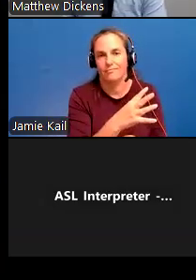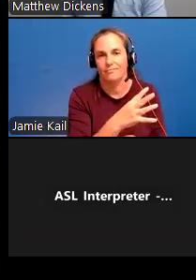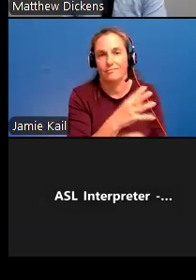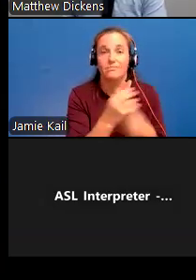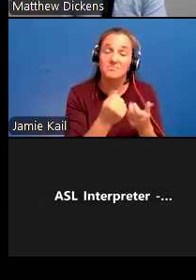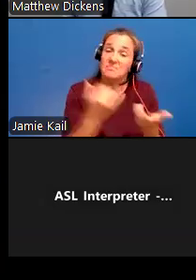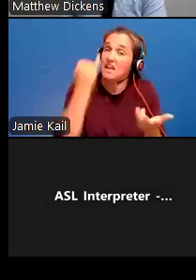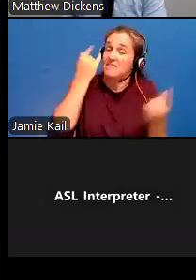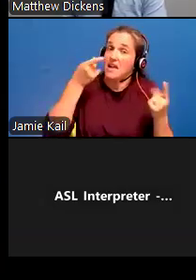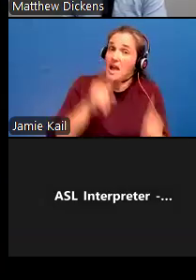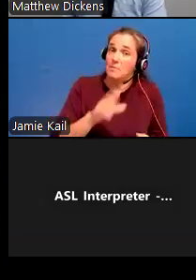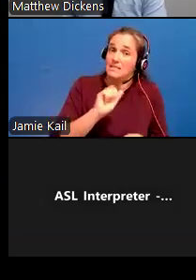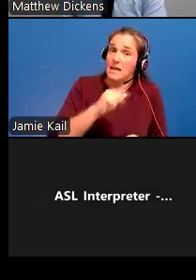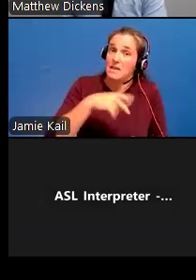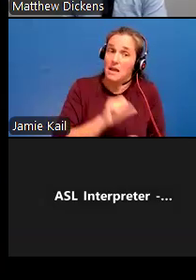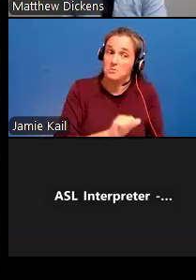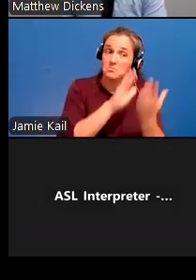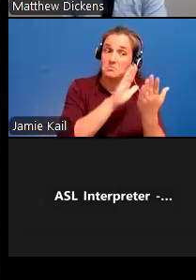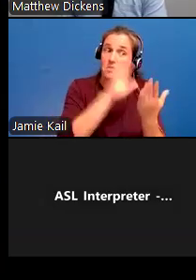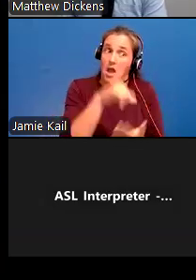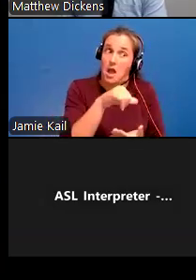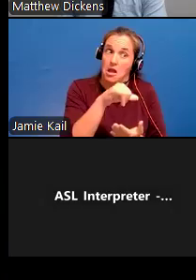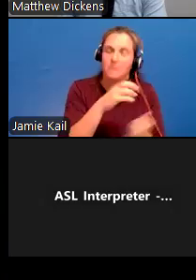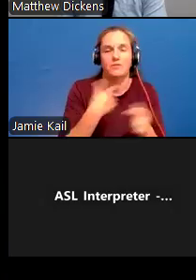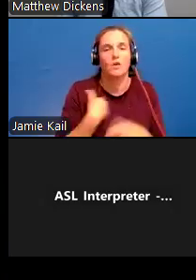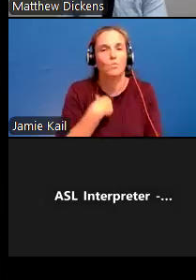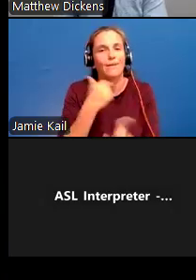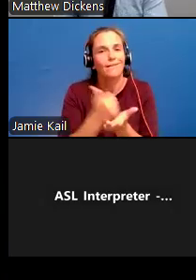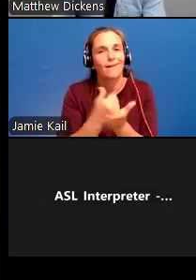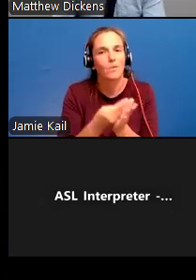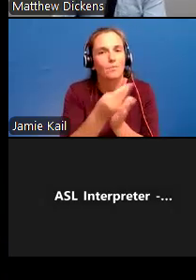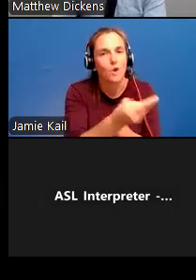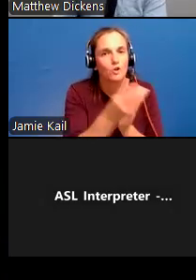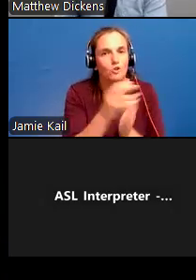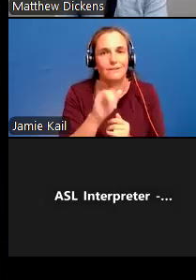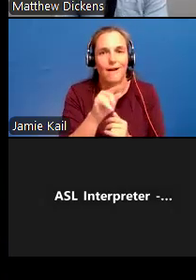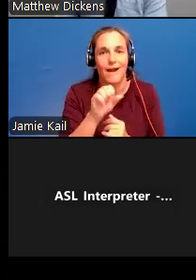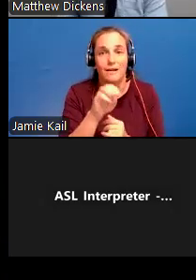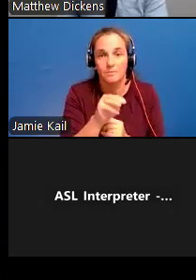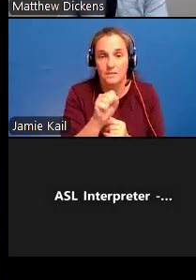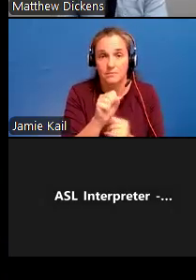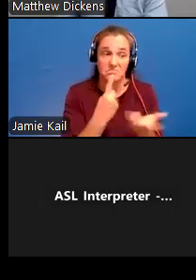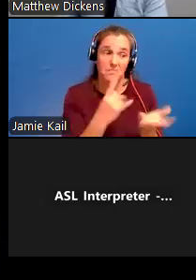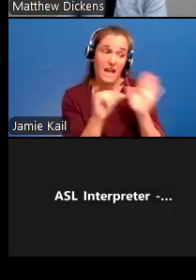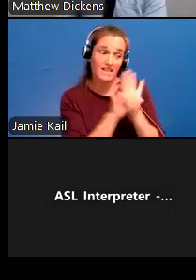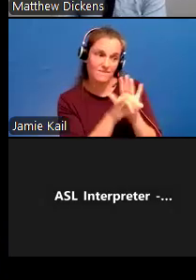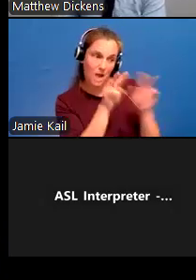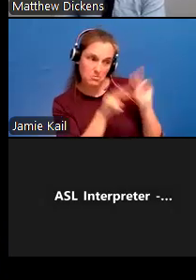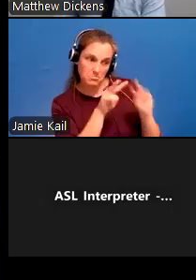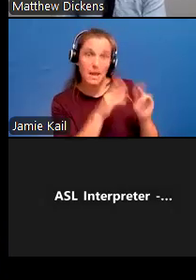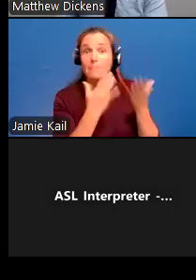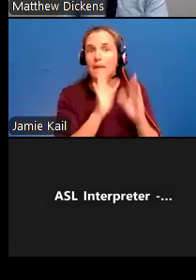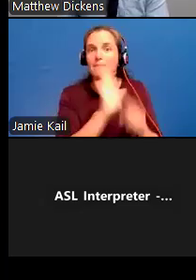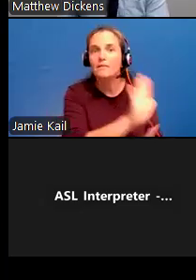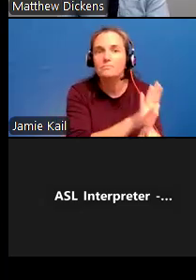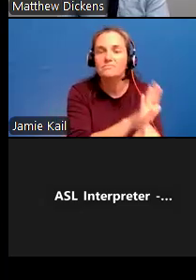should APS encounter this, we can assist with purchasing these items, identify whether the person's insurance might cover